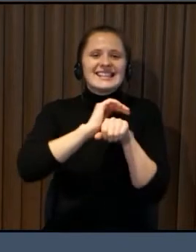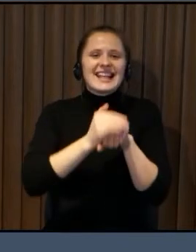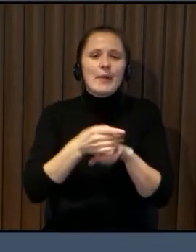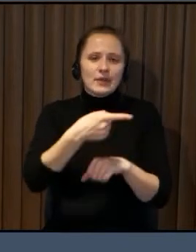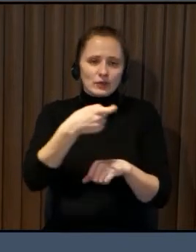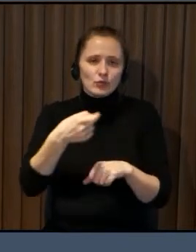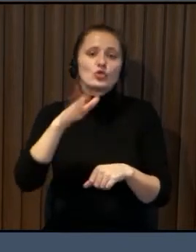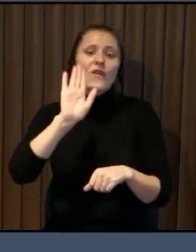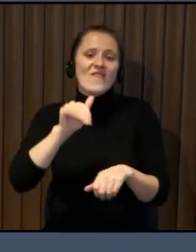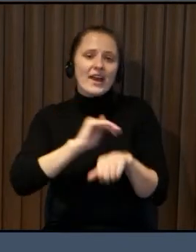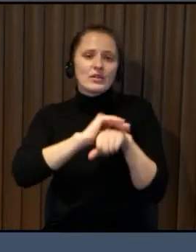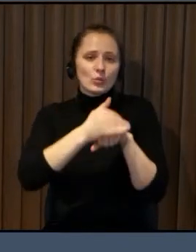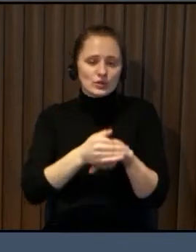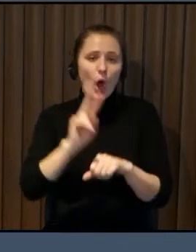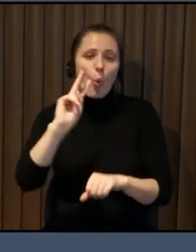So